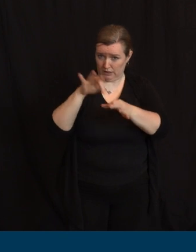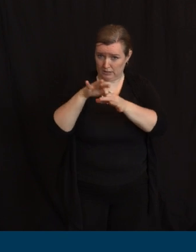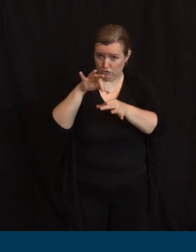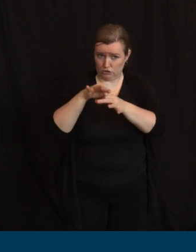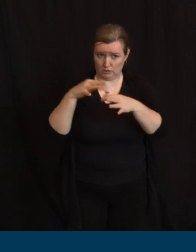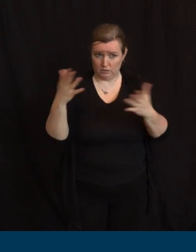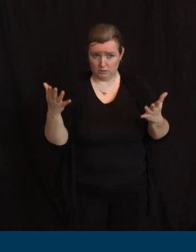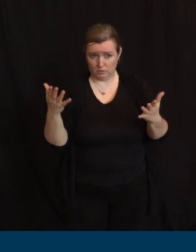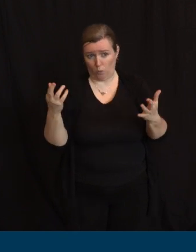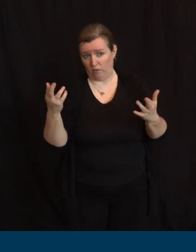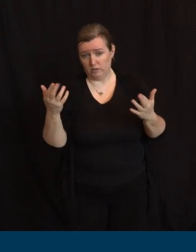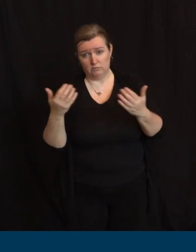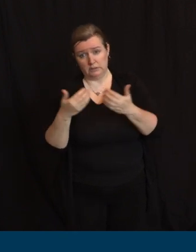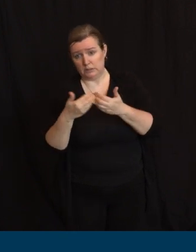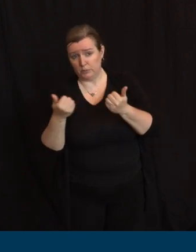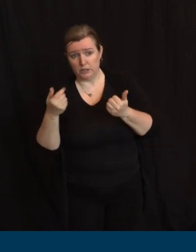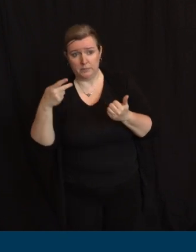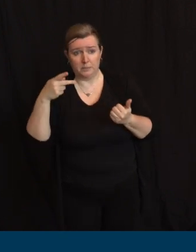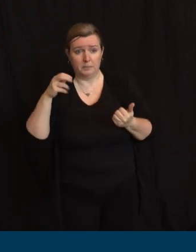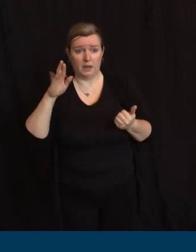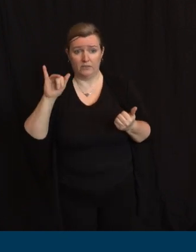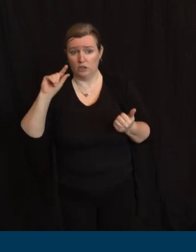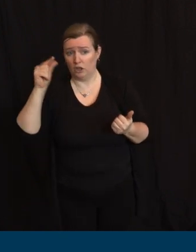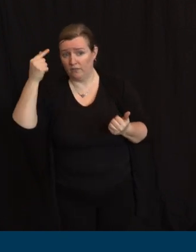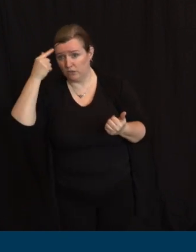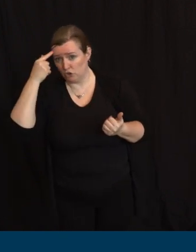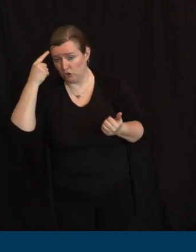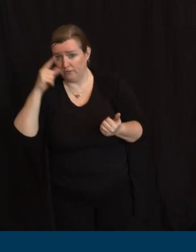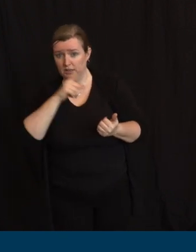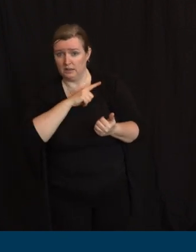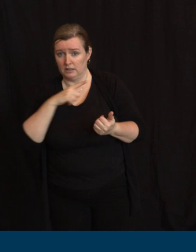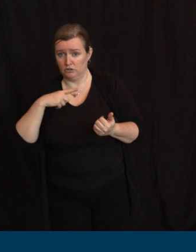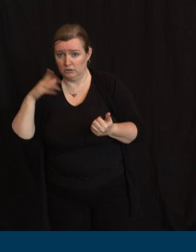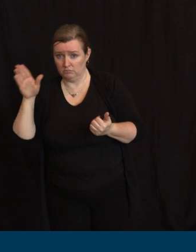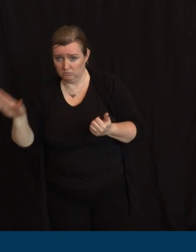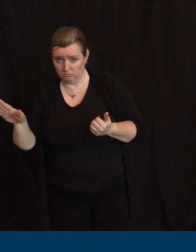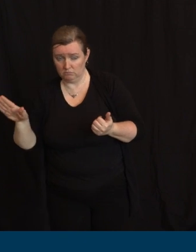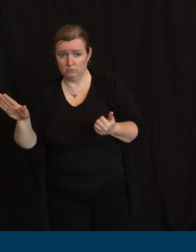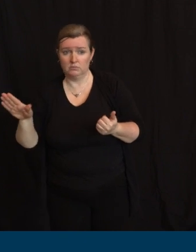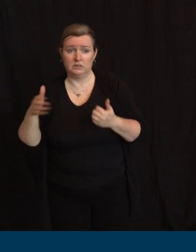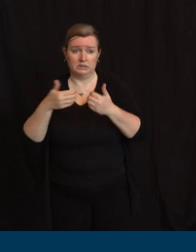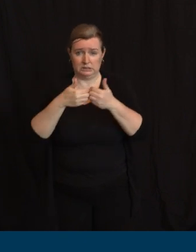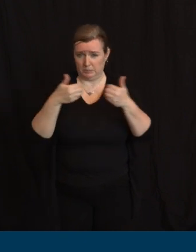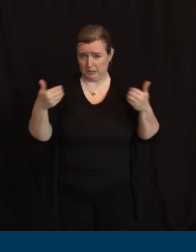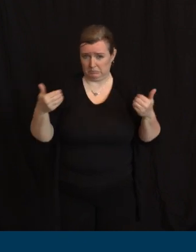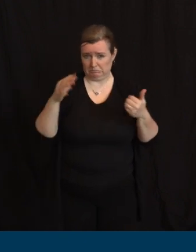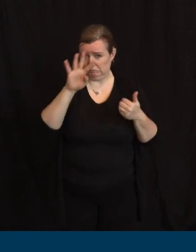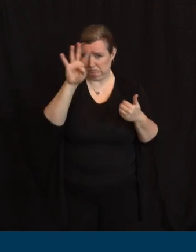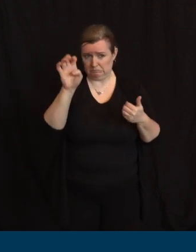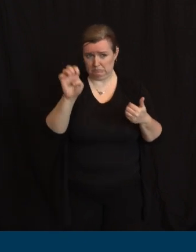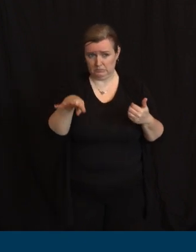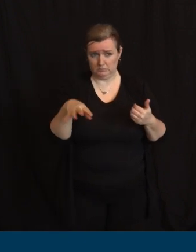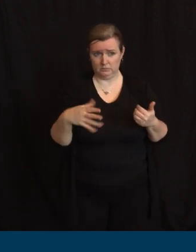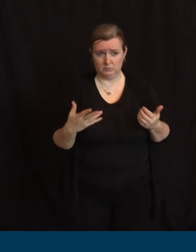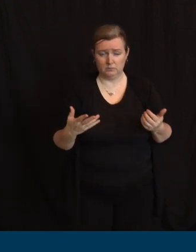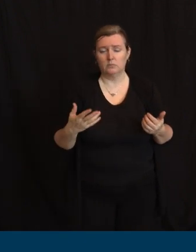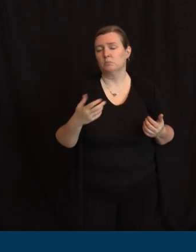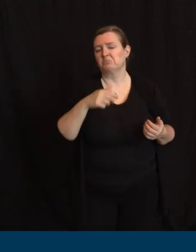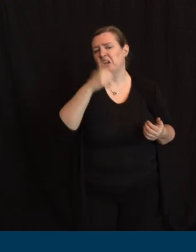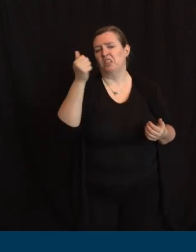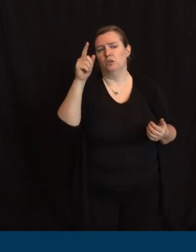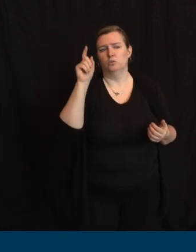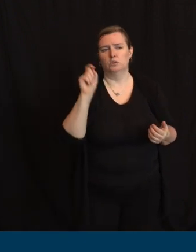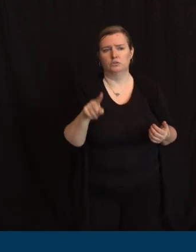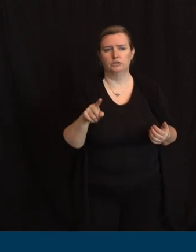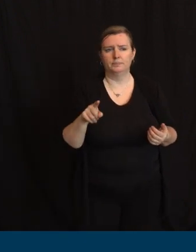year? And then separately, as the titular head of the Democratic Party, can you